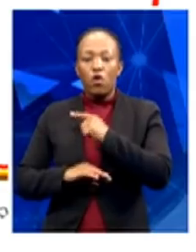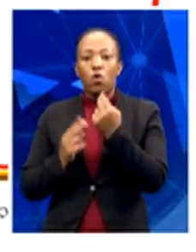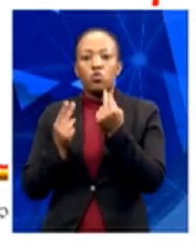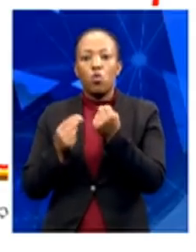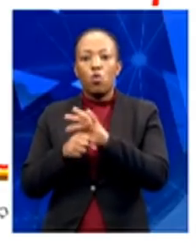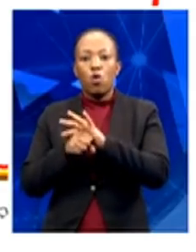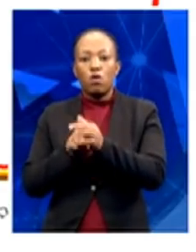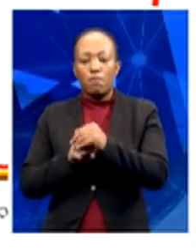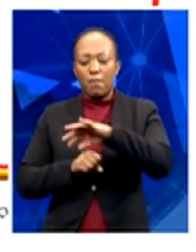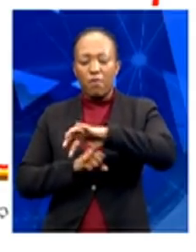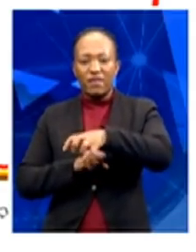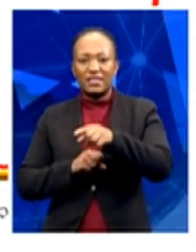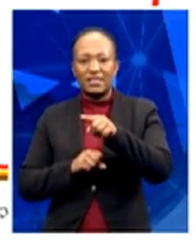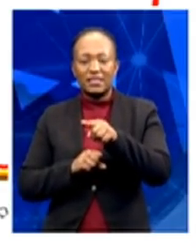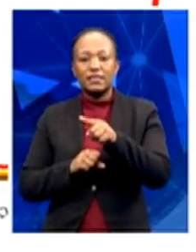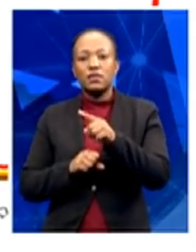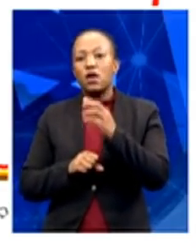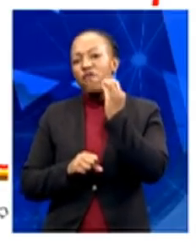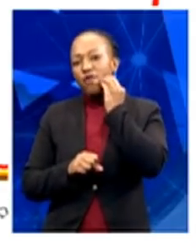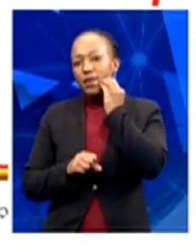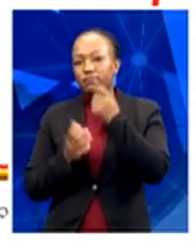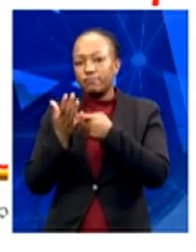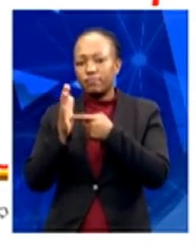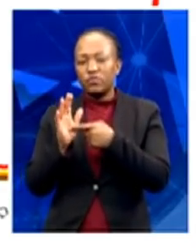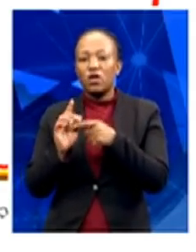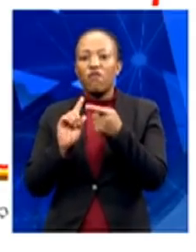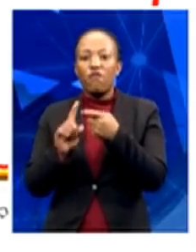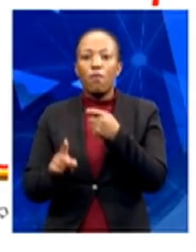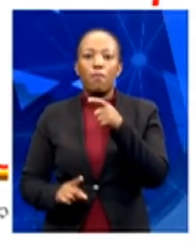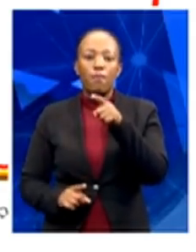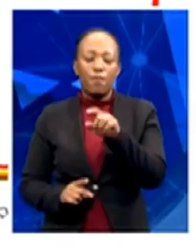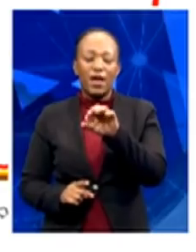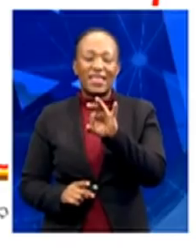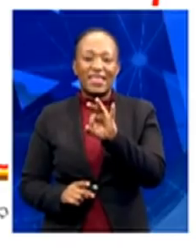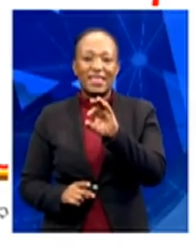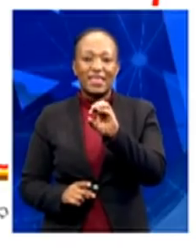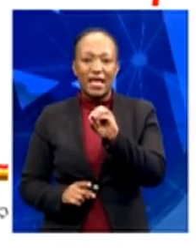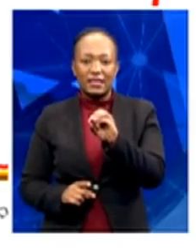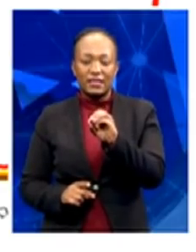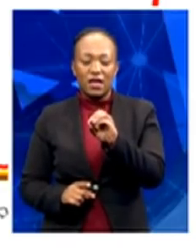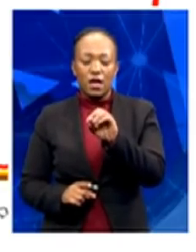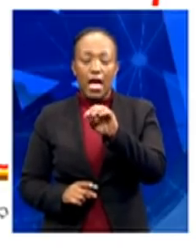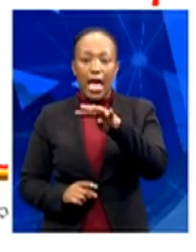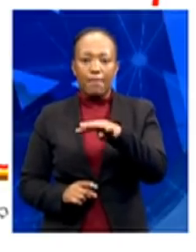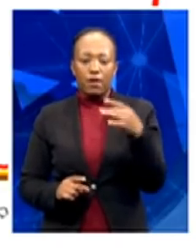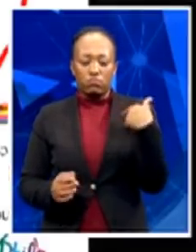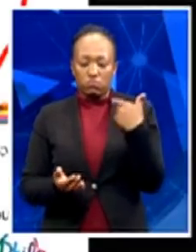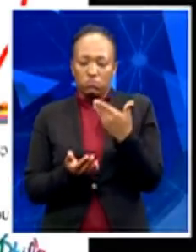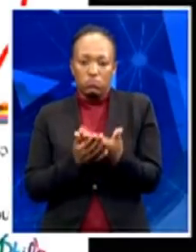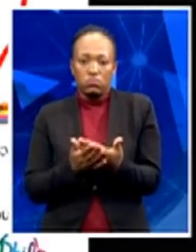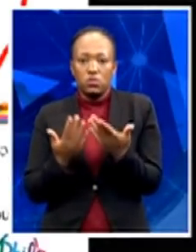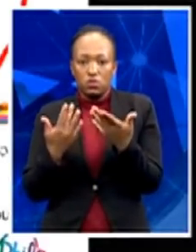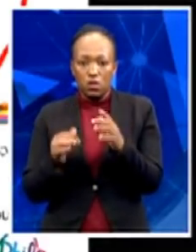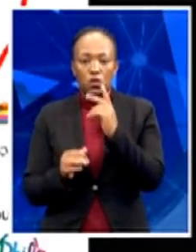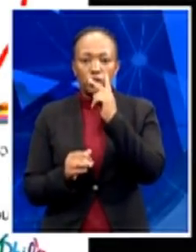reporting as of from the 13th of April to date. What we can see is that if you look at all